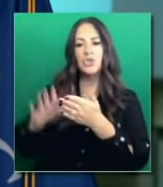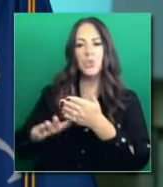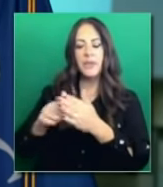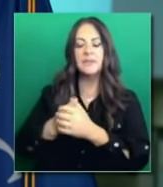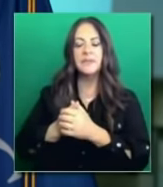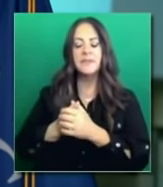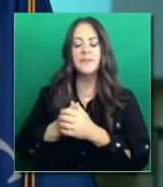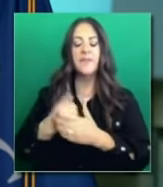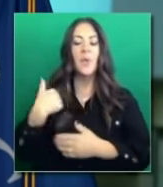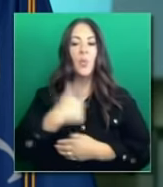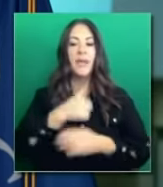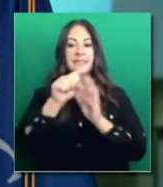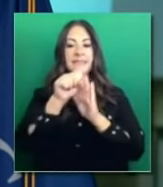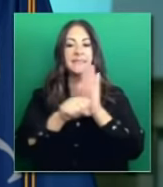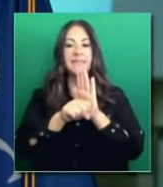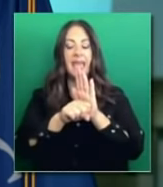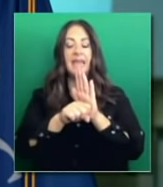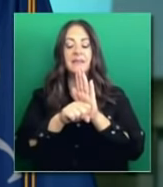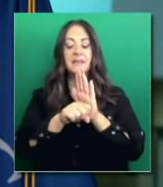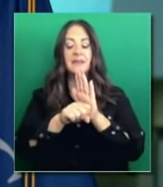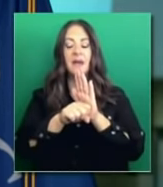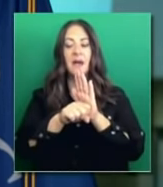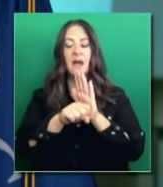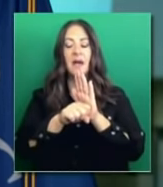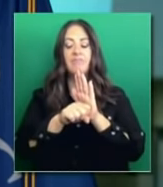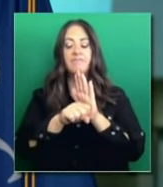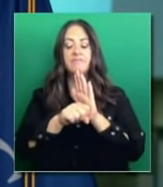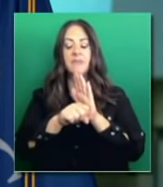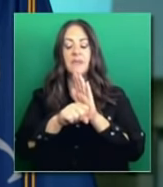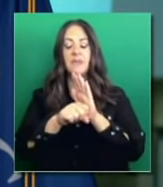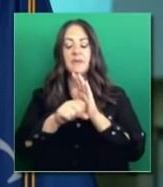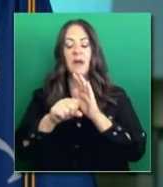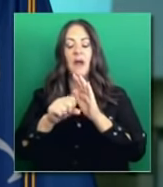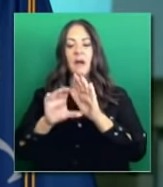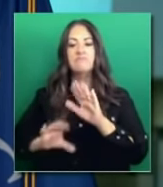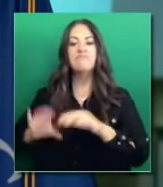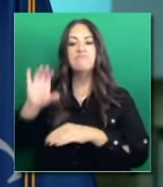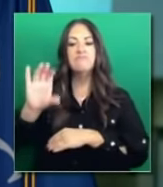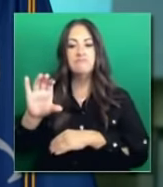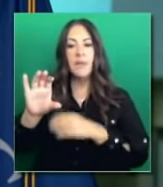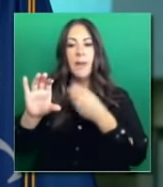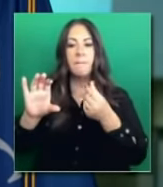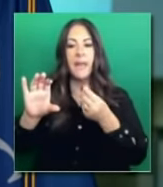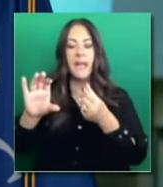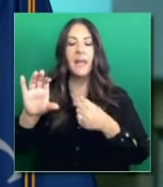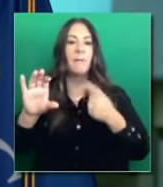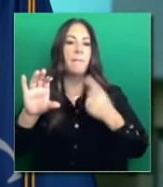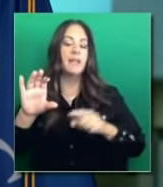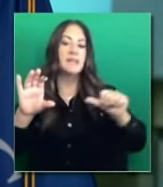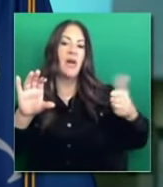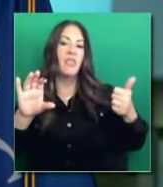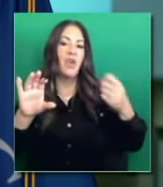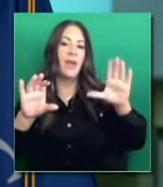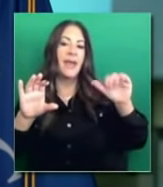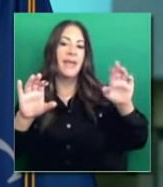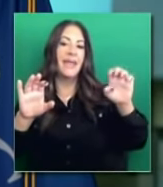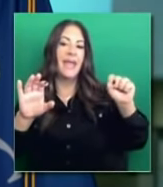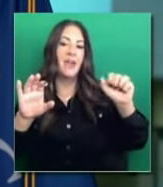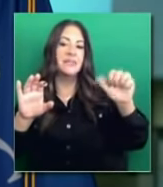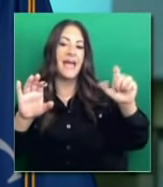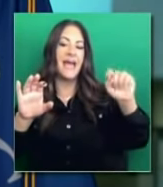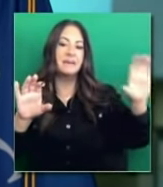additional $1.47 being the substantive two investments that were made under the CARES Act. As it relates to testing, we